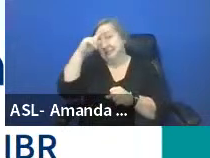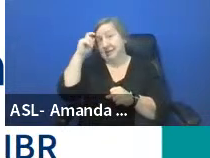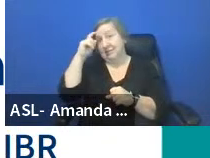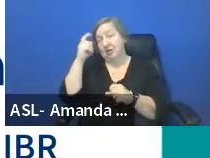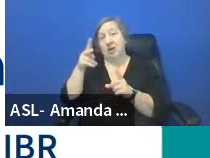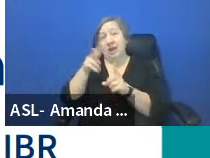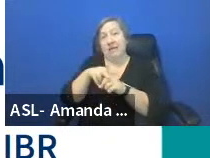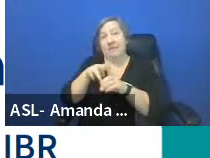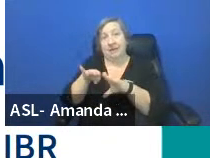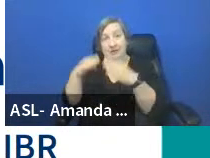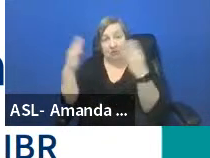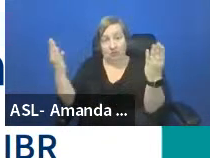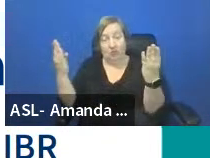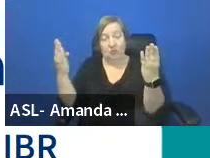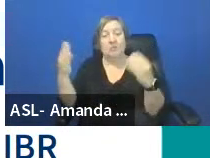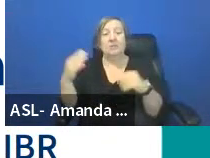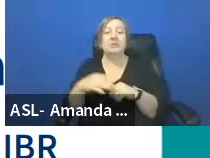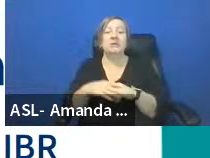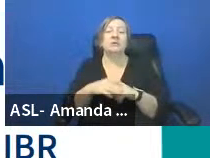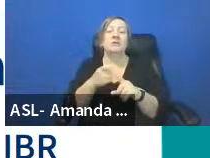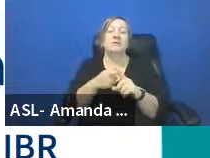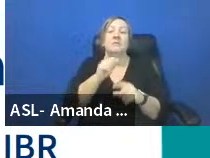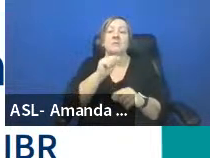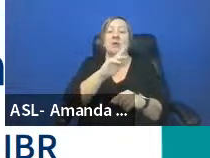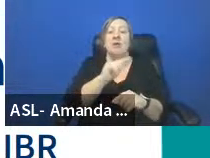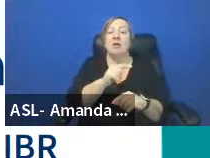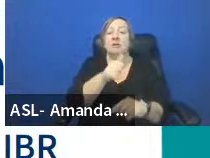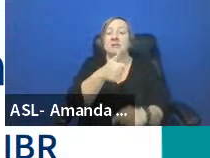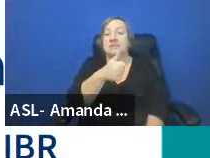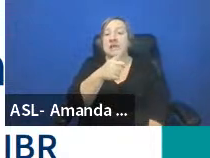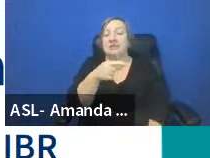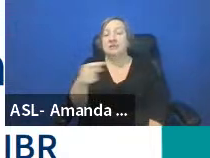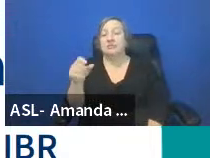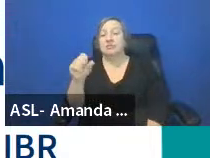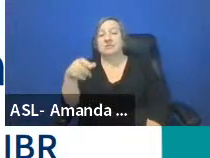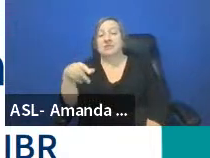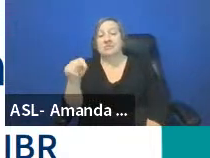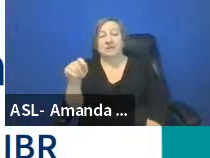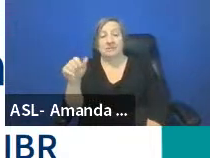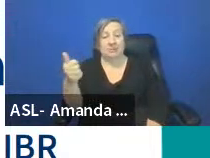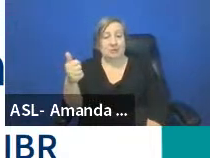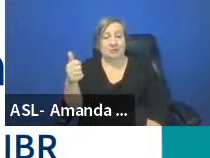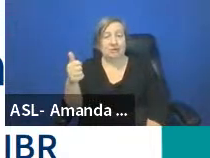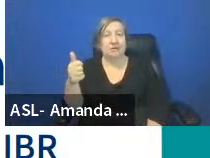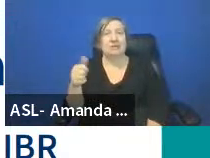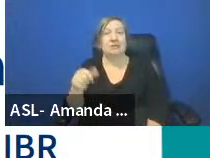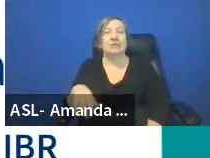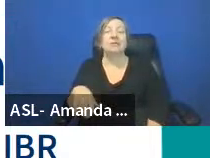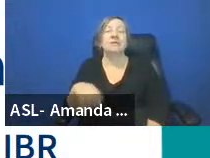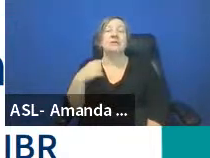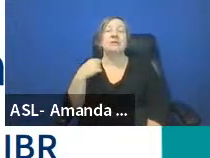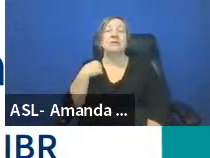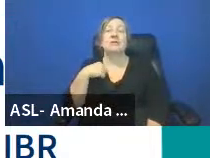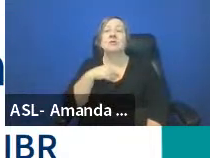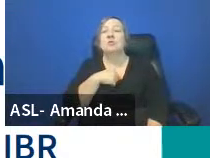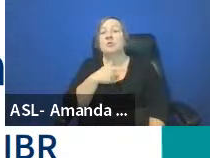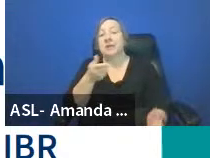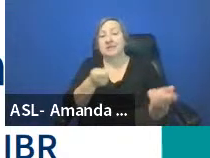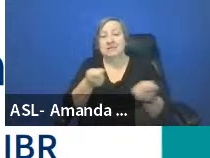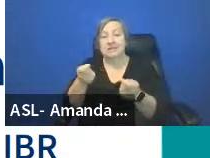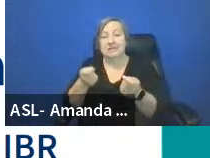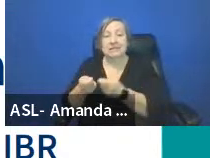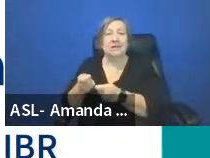application open from August 10th to September 10th, and we were able